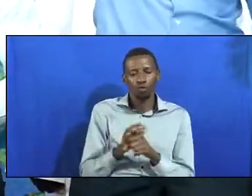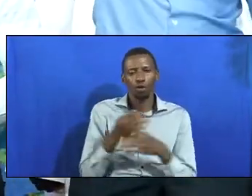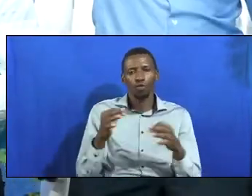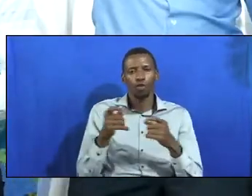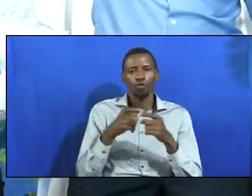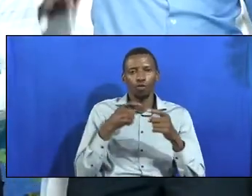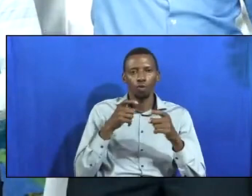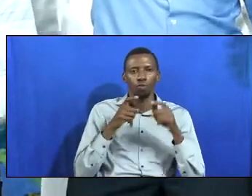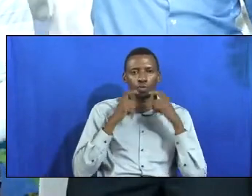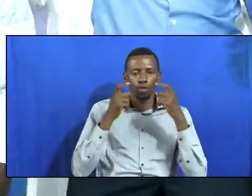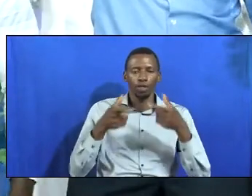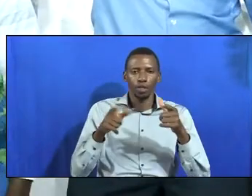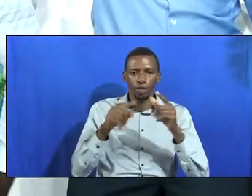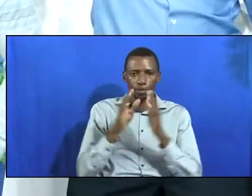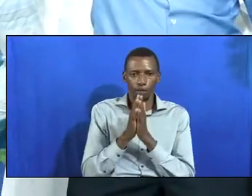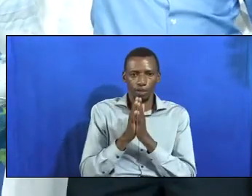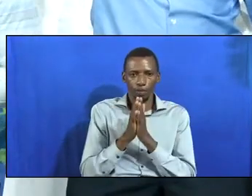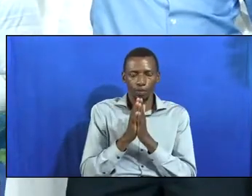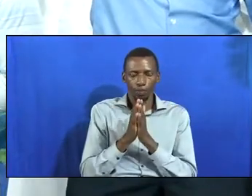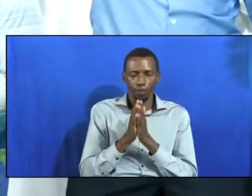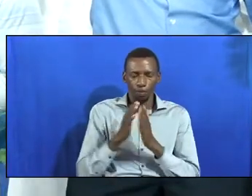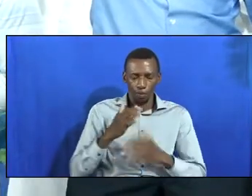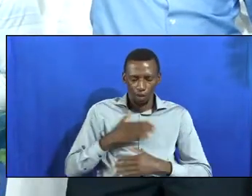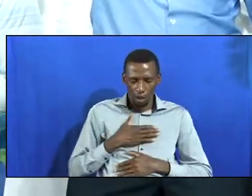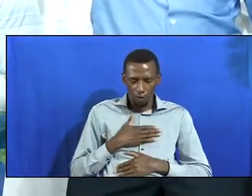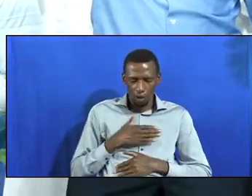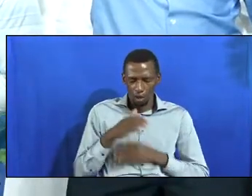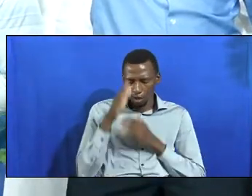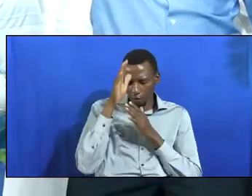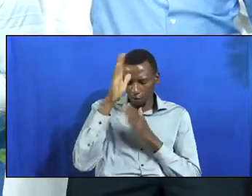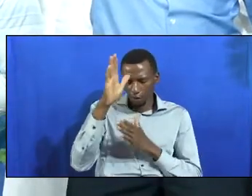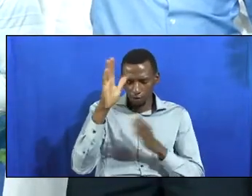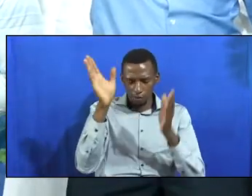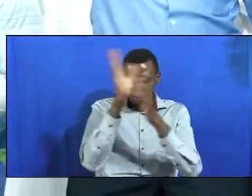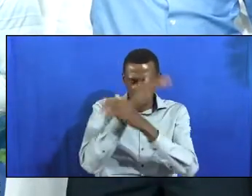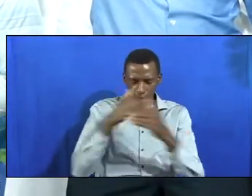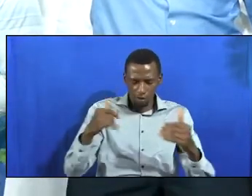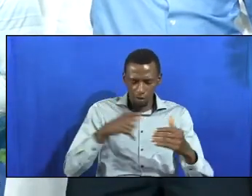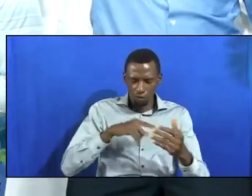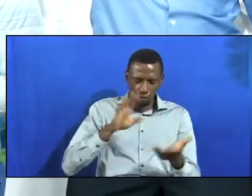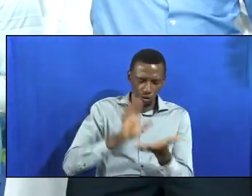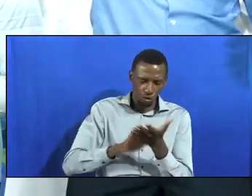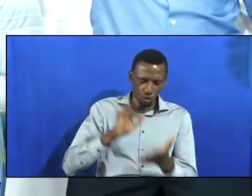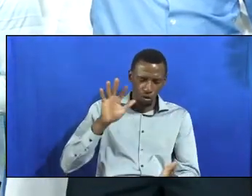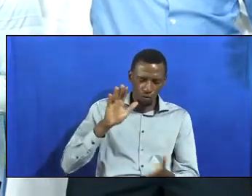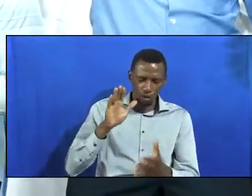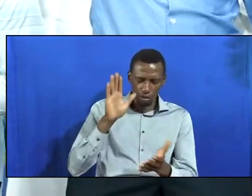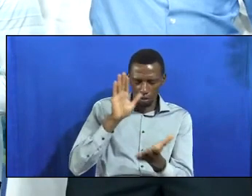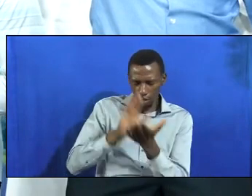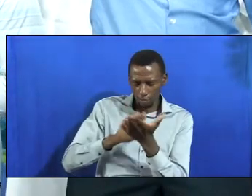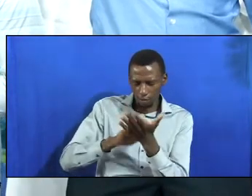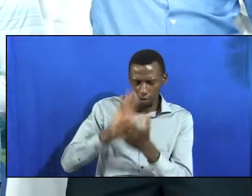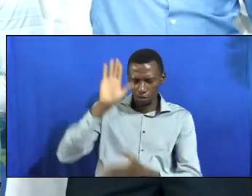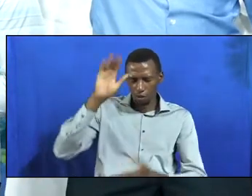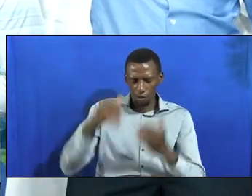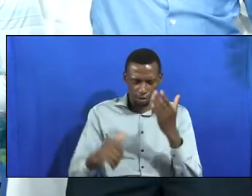pray. Our Father in heaven, we glorify and we praise your name.